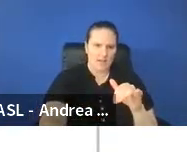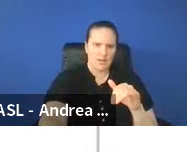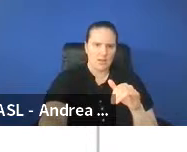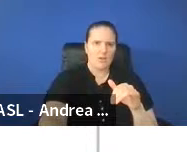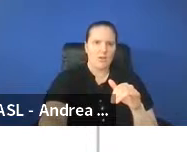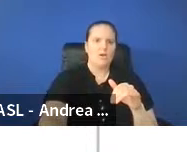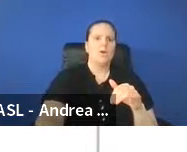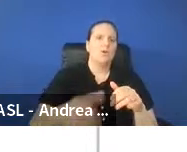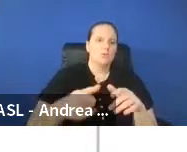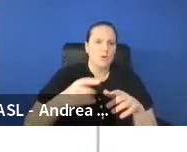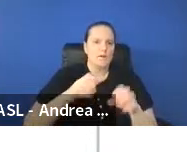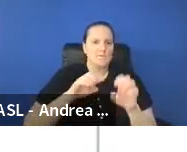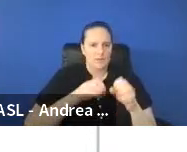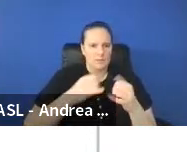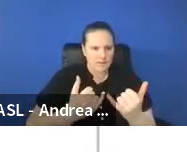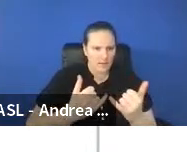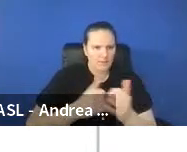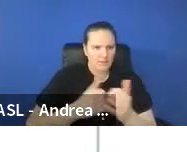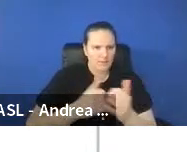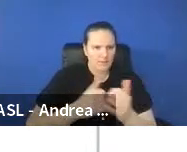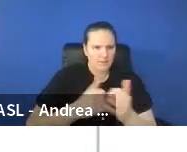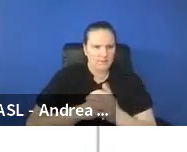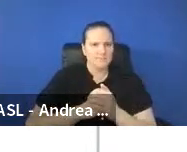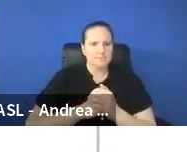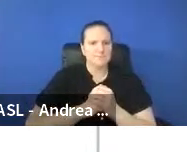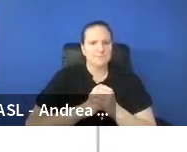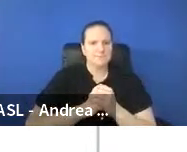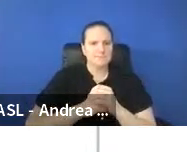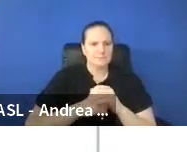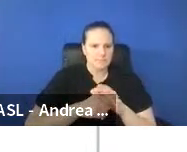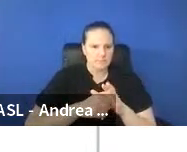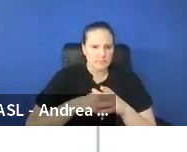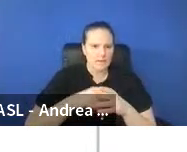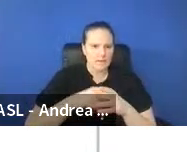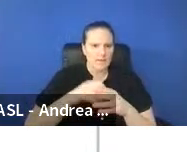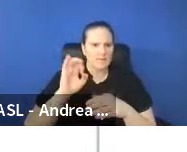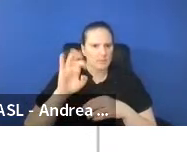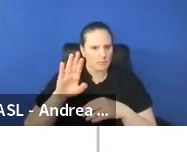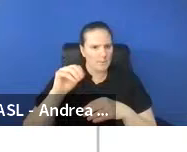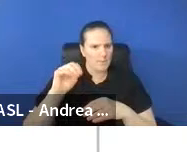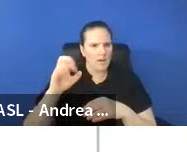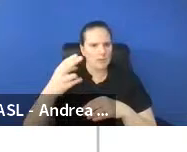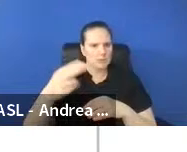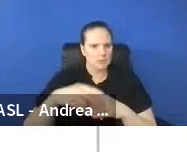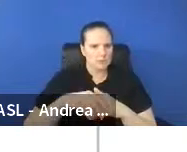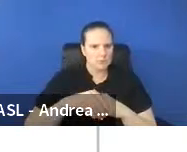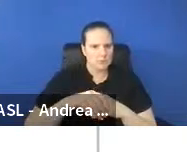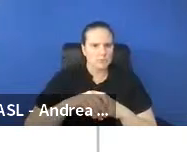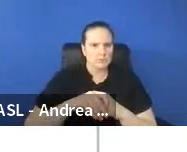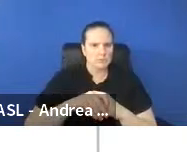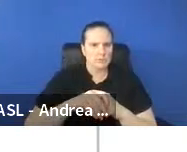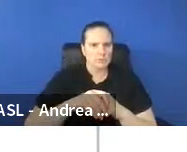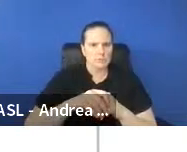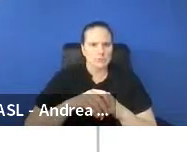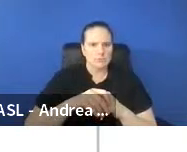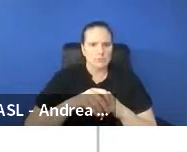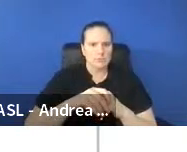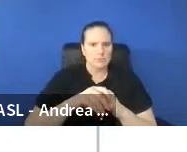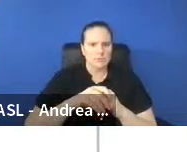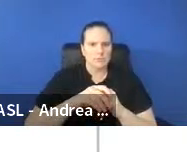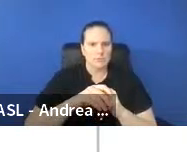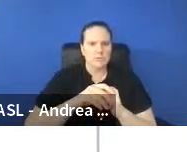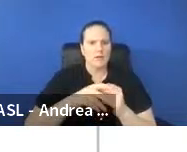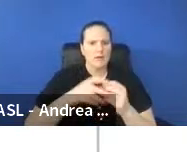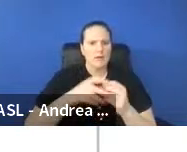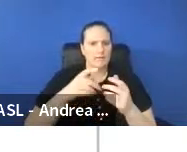a technical staff recommendation on in March. In addition to that, we have Hayden Island and Marine